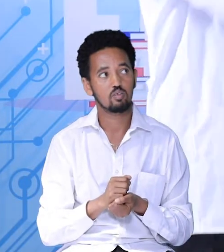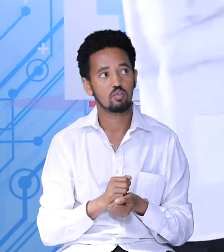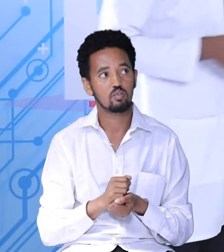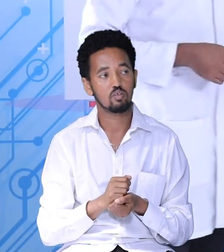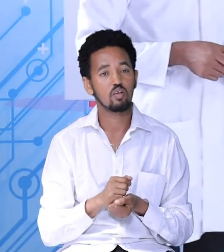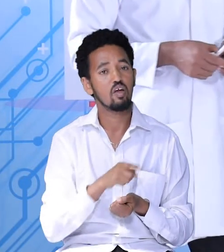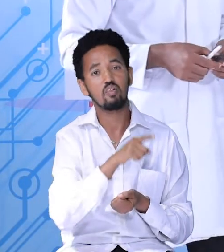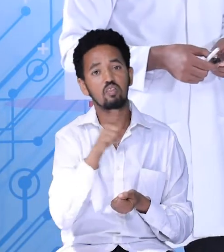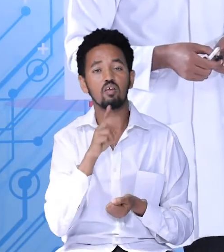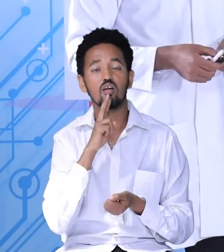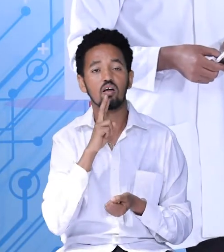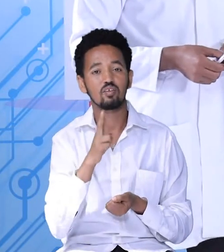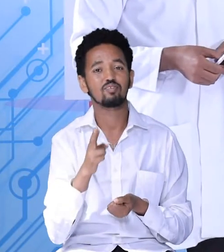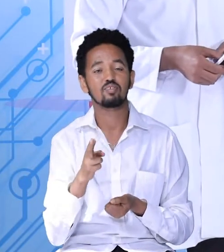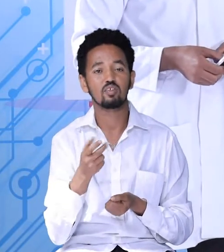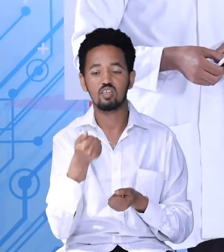There are some factors